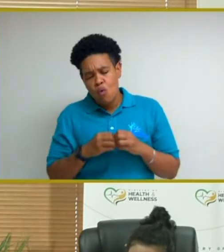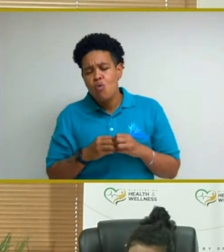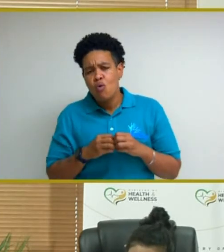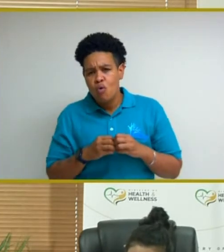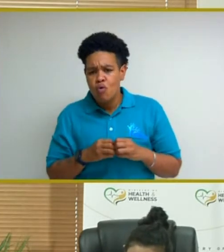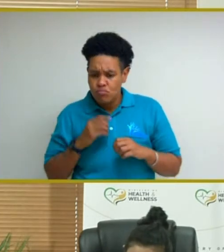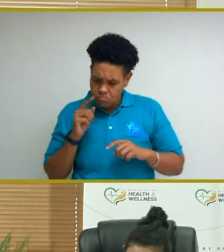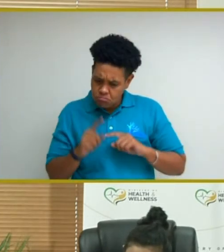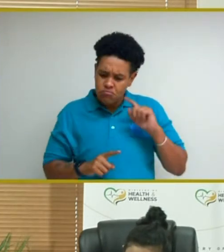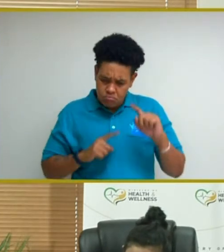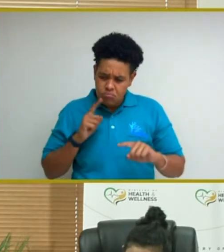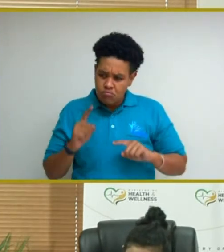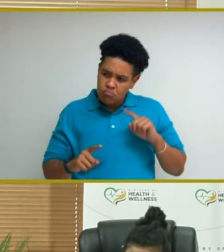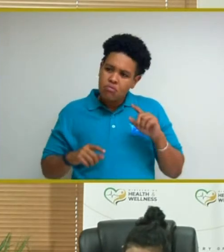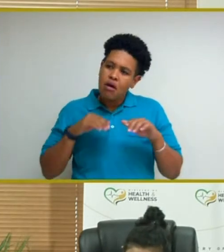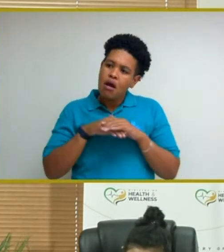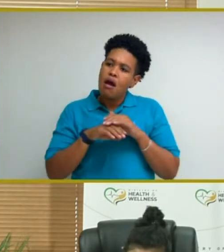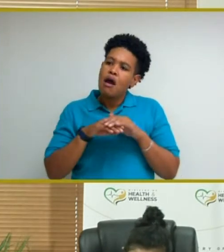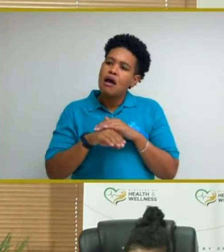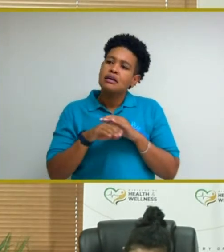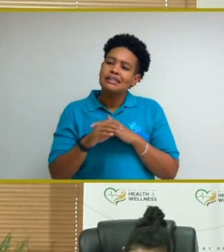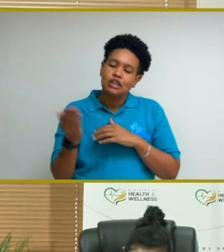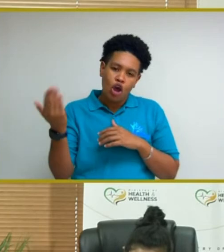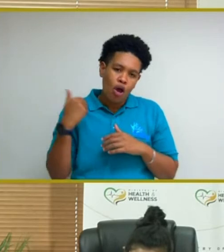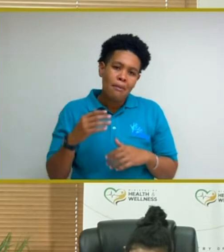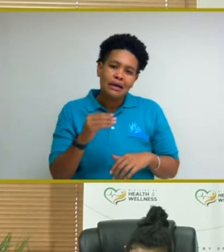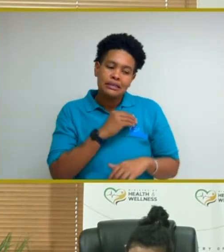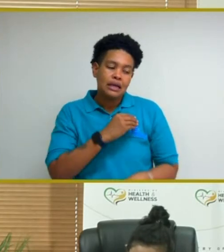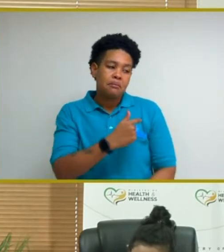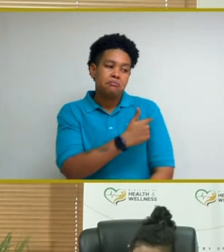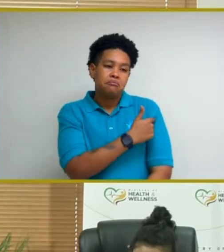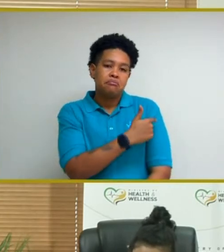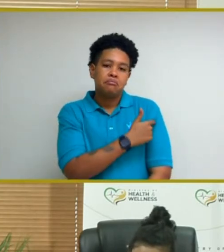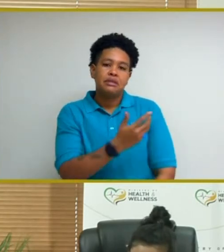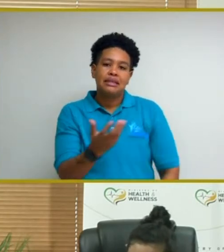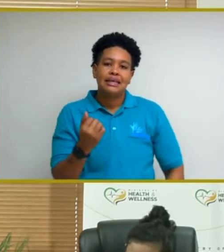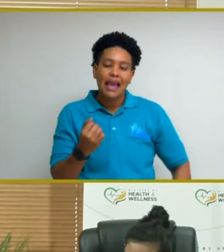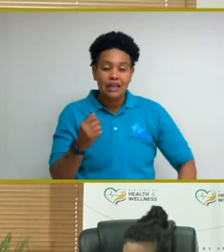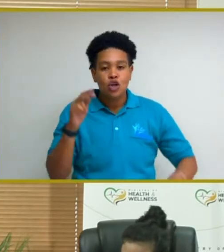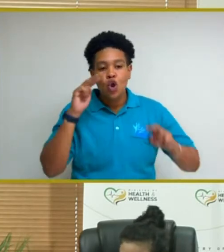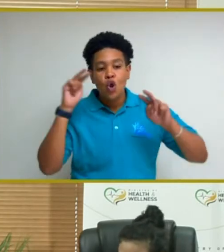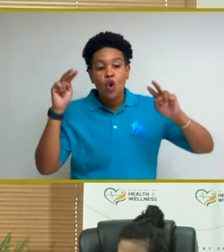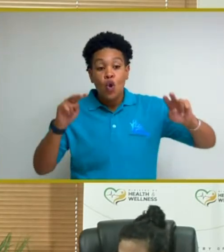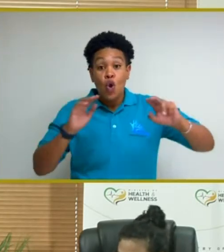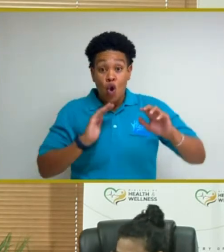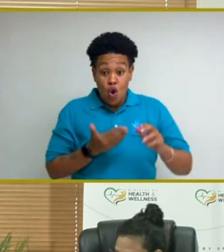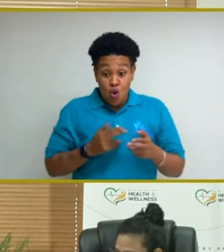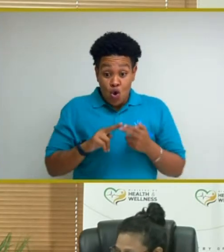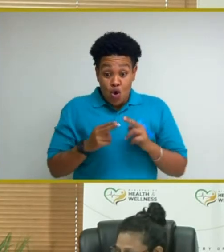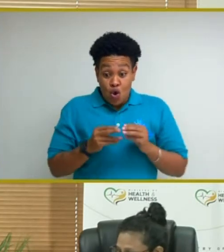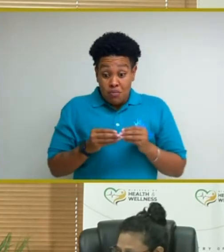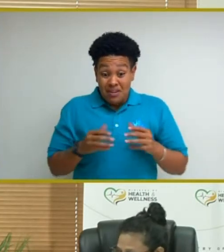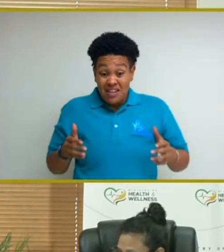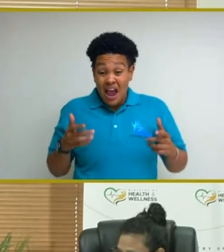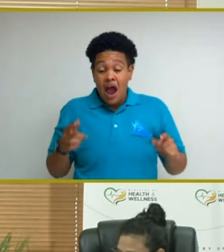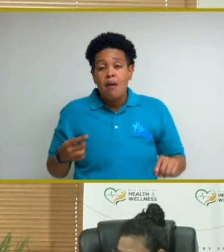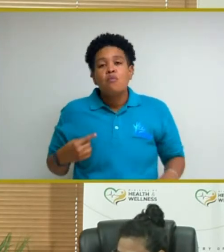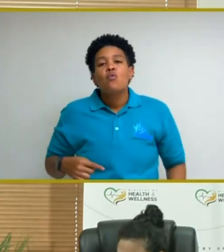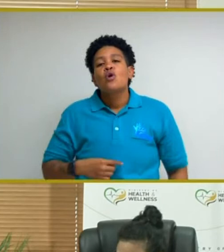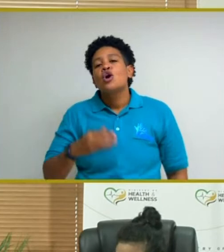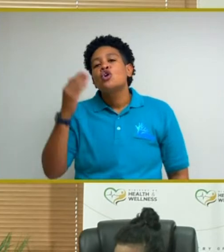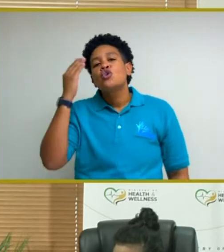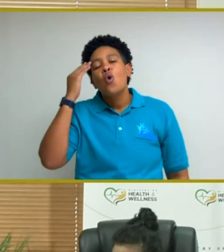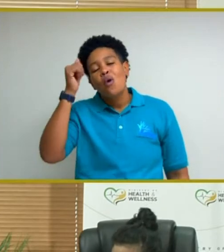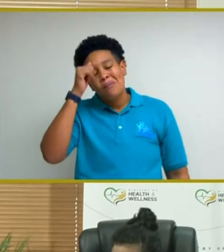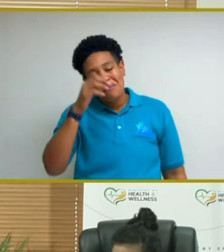please access, come on board and receive the vaccines. Looking at our numbers, we know